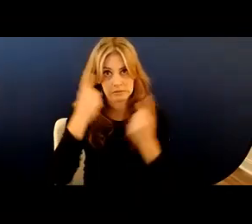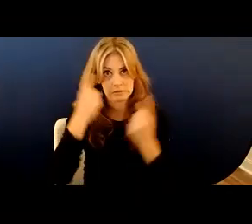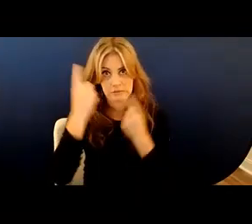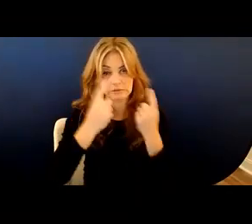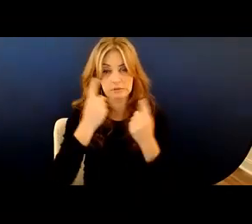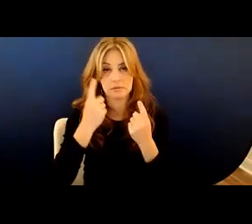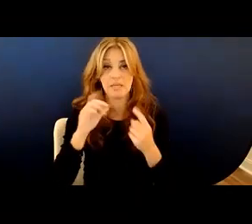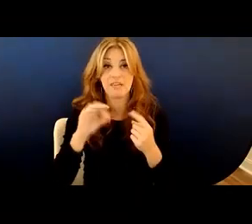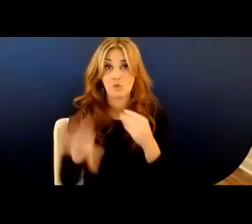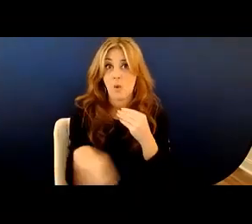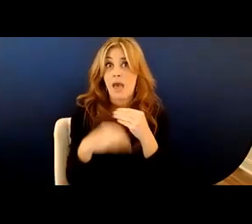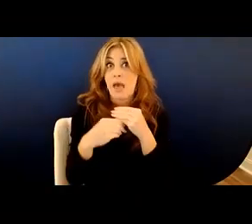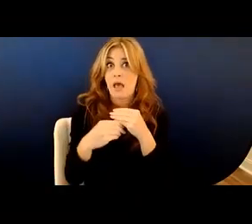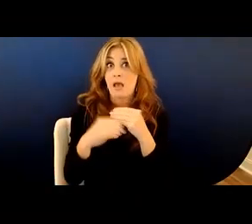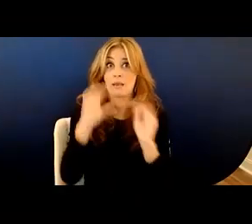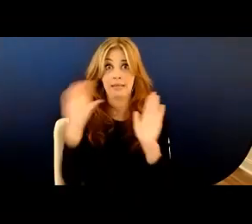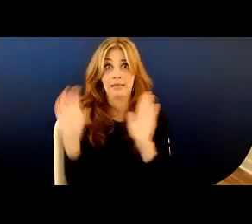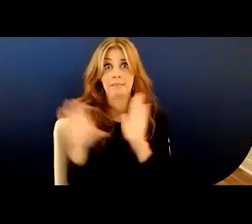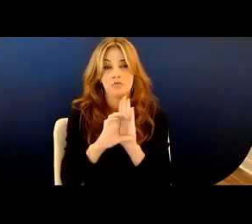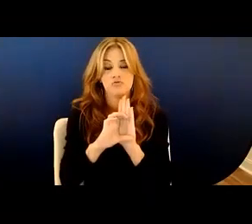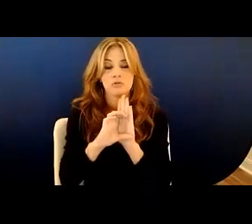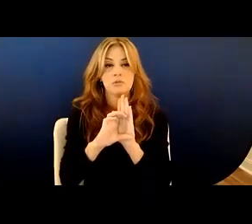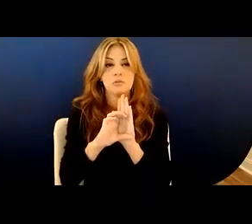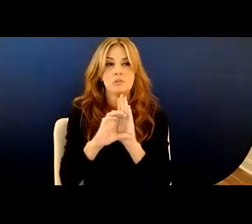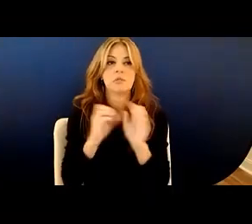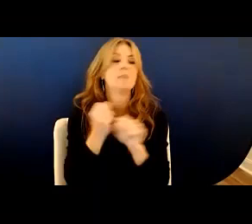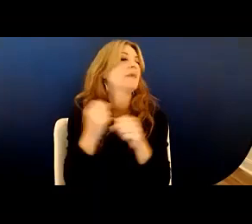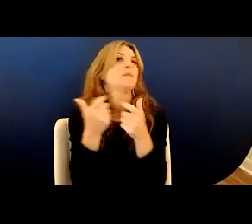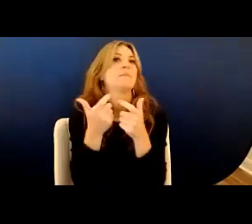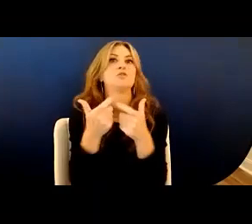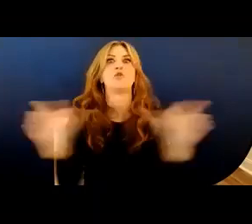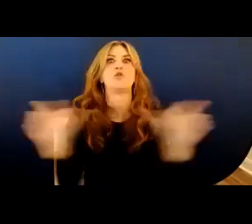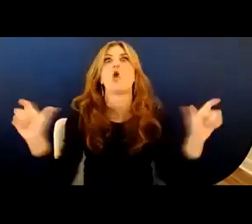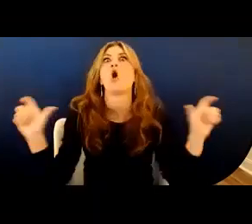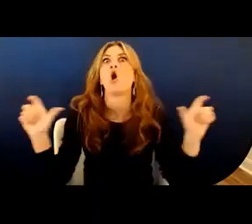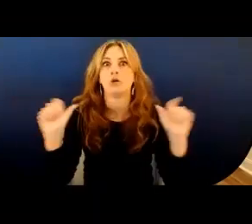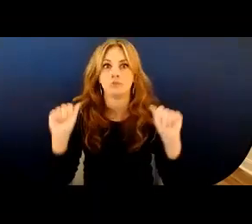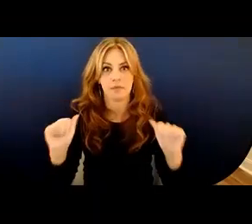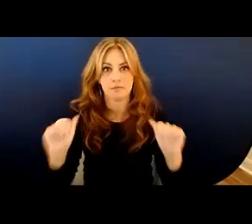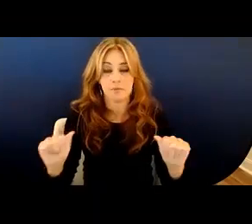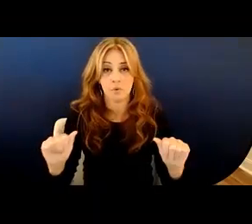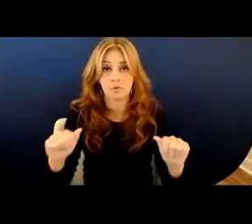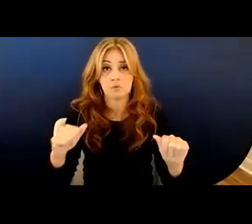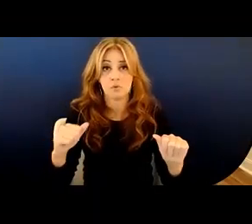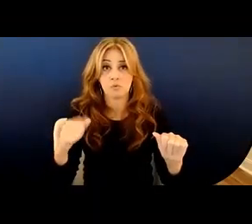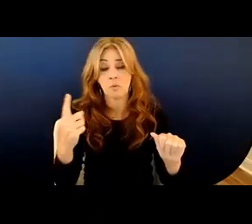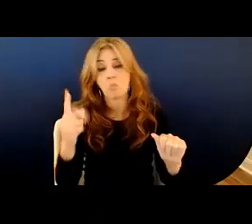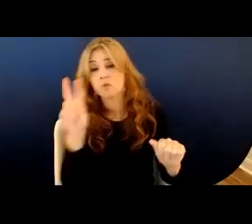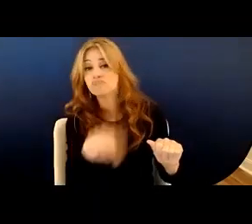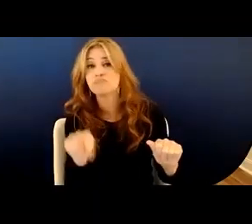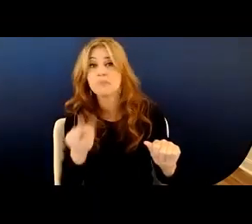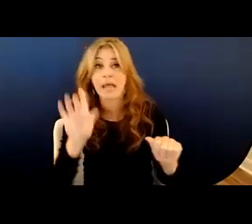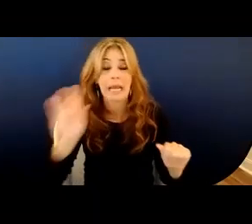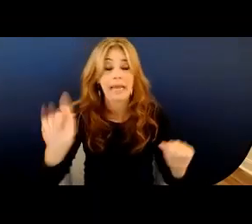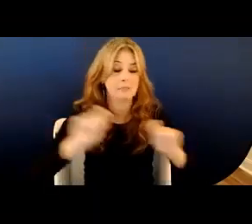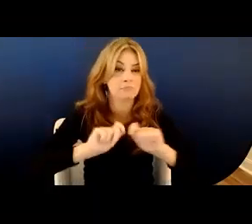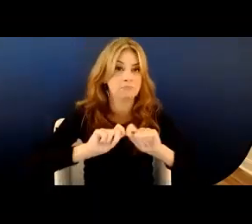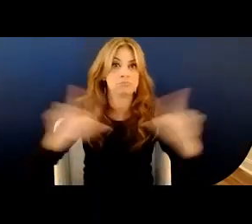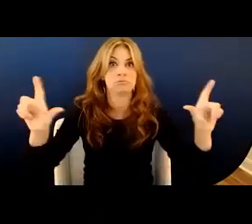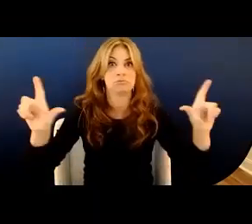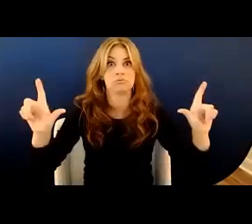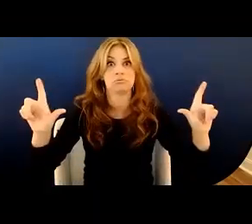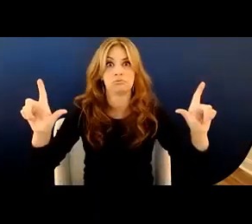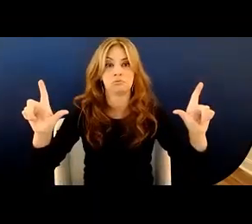adding images is make them as large as possible so that when clicked upon, they will indeed fill the screen.